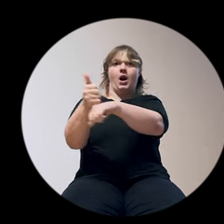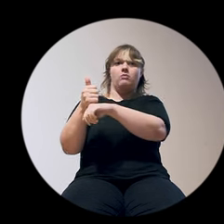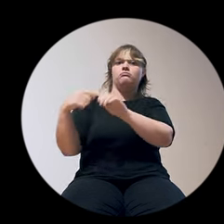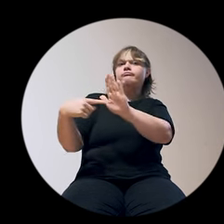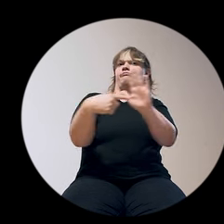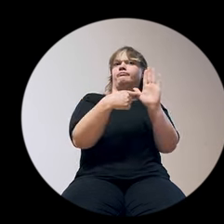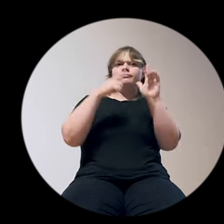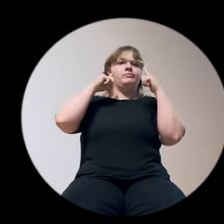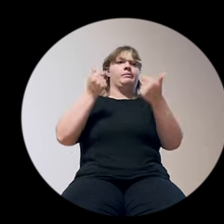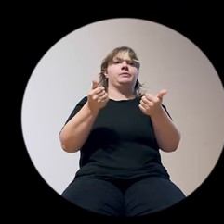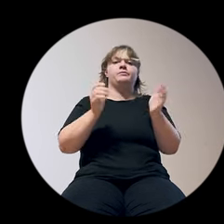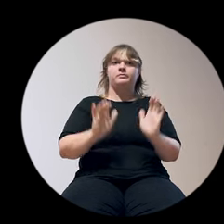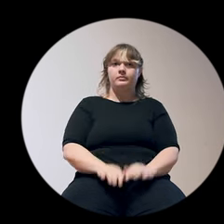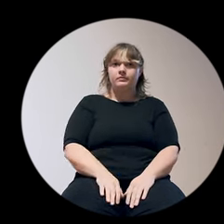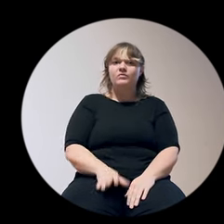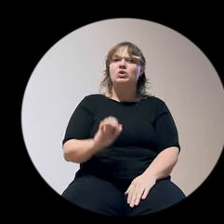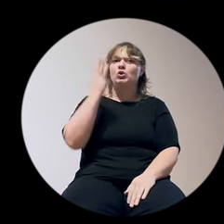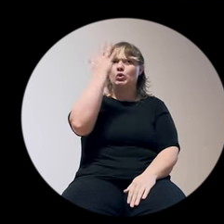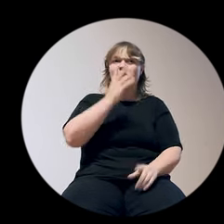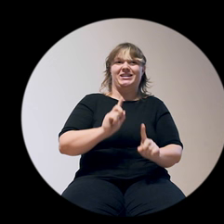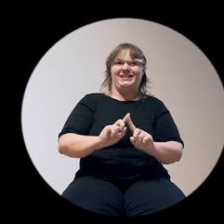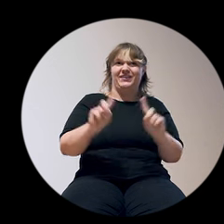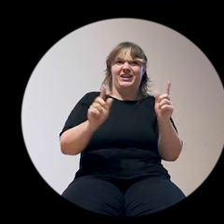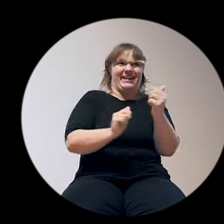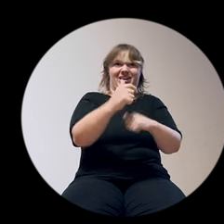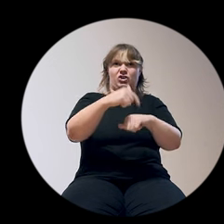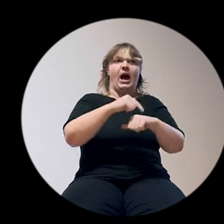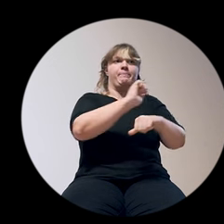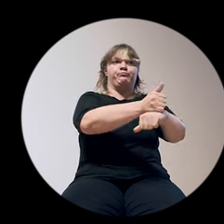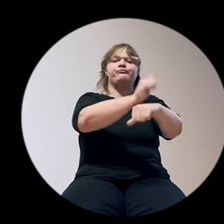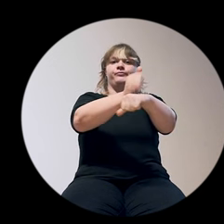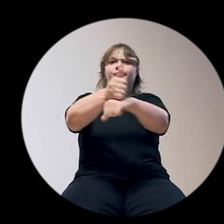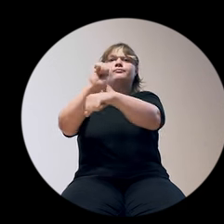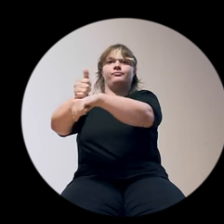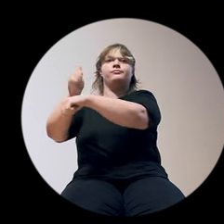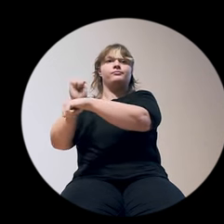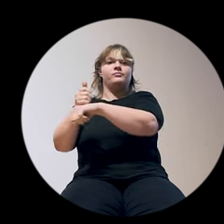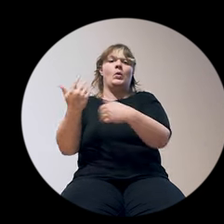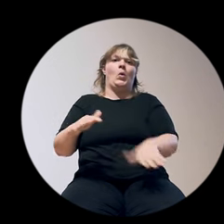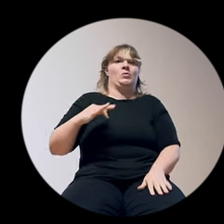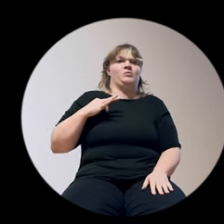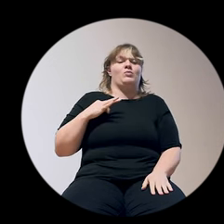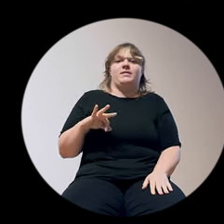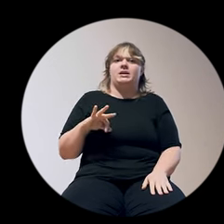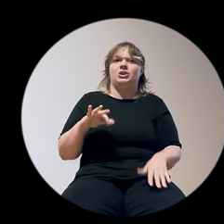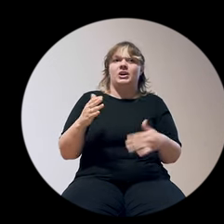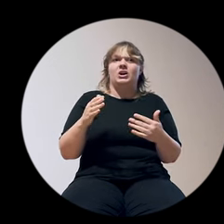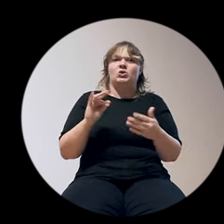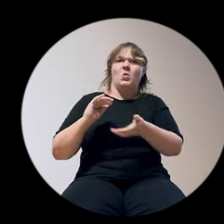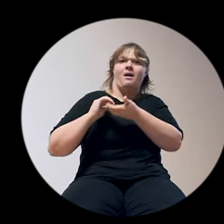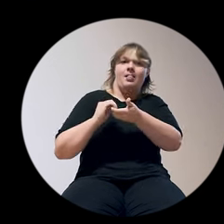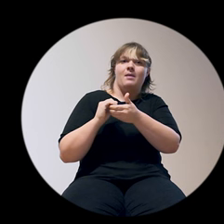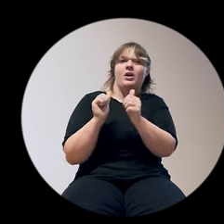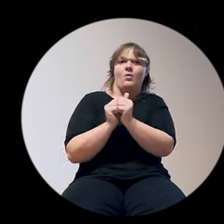want to. So it looks different every time it's shown. And it's also really a privilege to be able to, in a way,